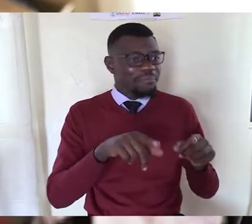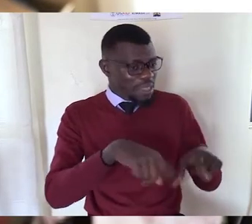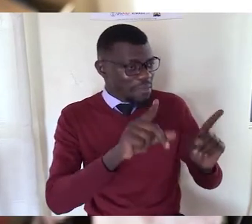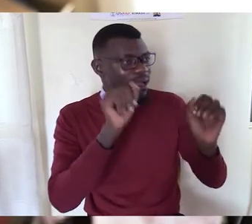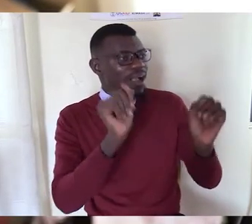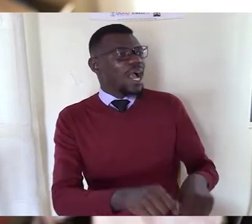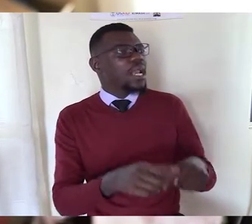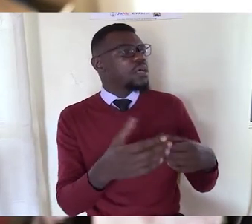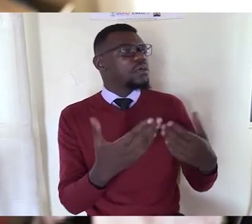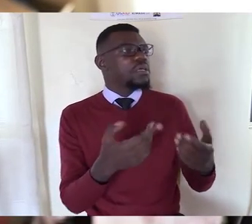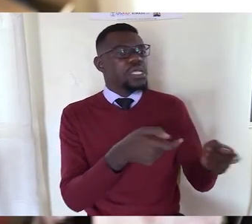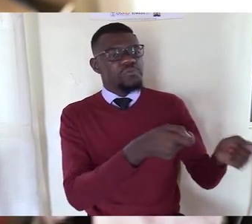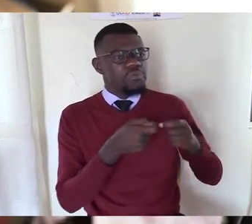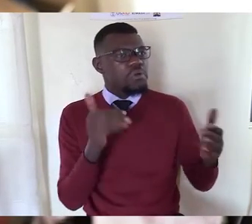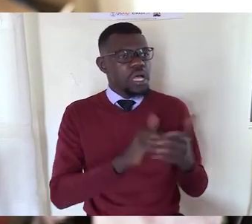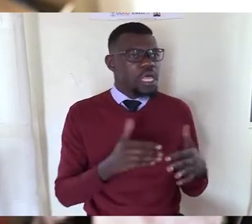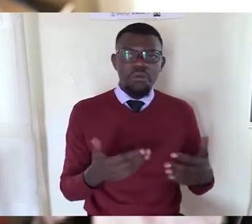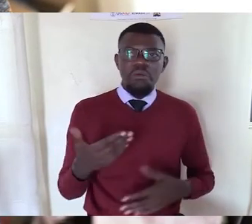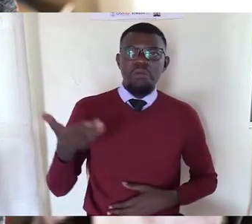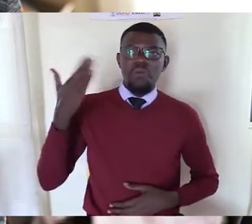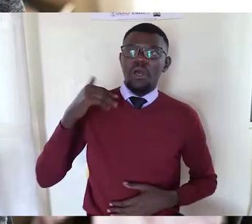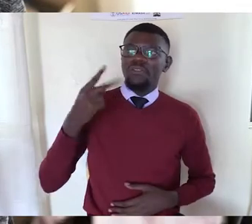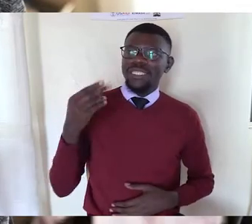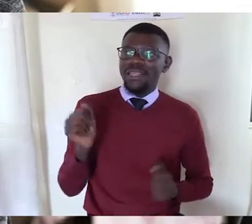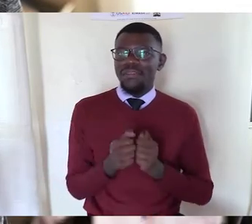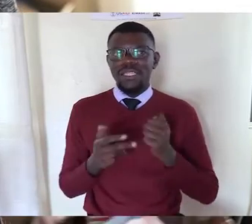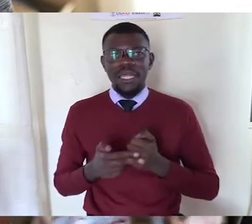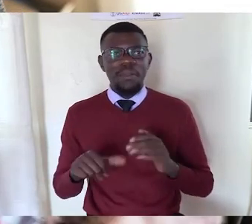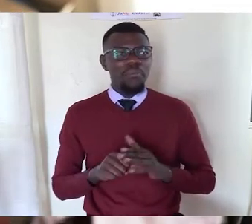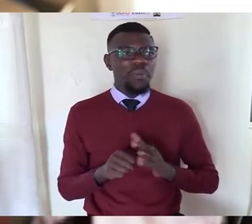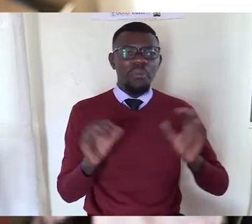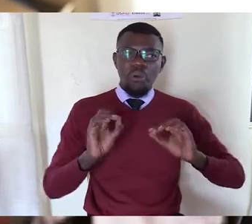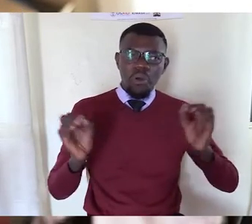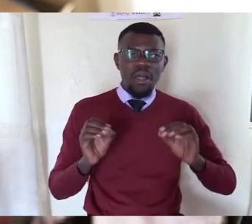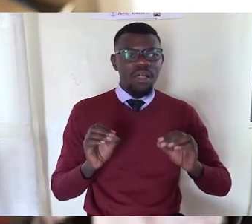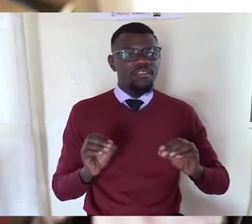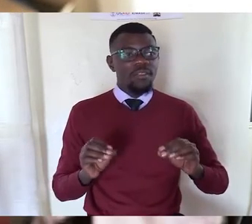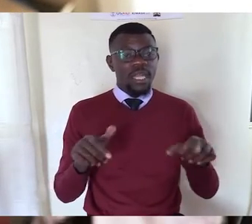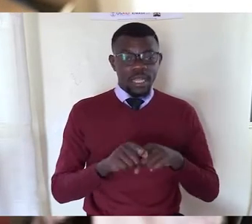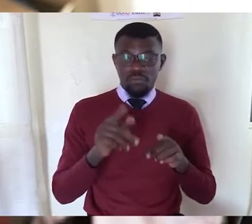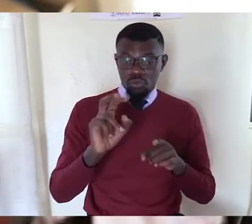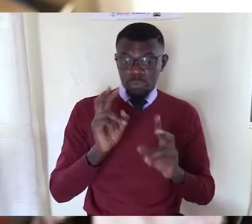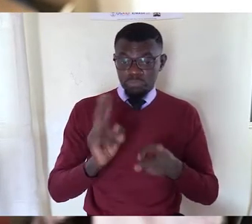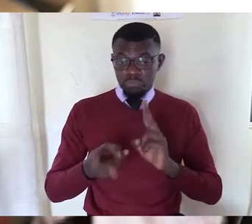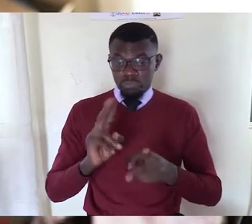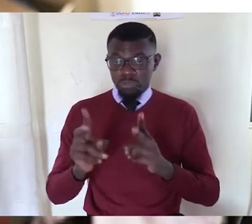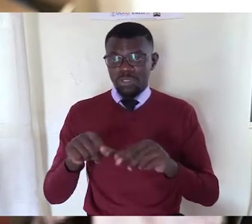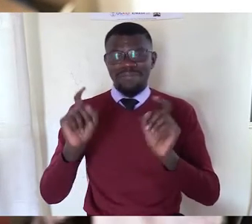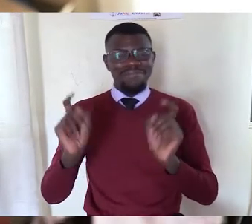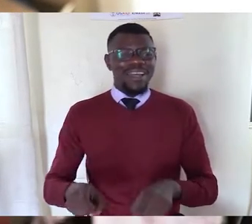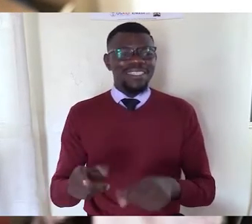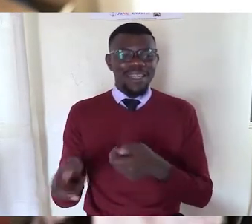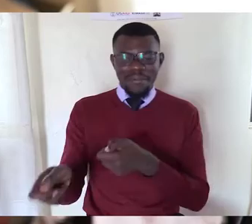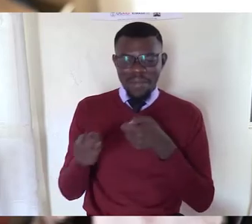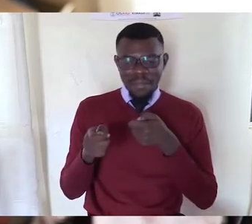Kwani watanifanyia nini? Walinifanyia nini in 2017? So, hata sasa 2022, bado nitafa? Because